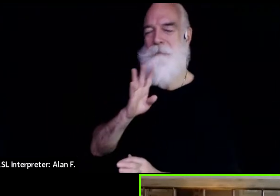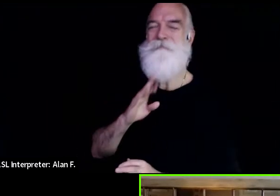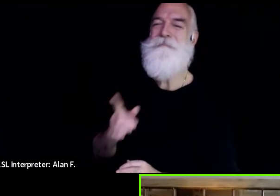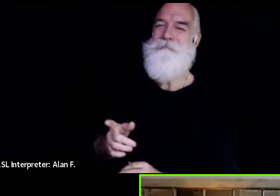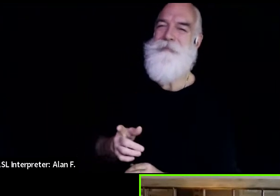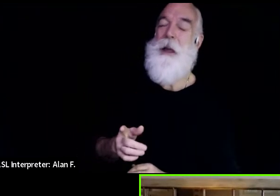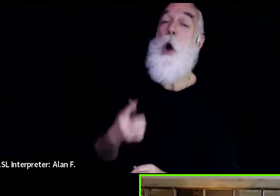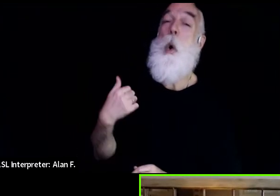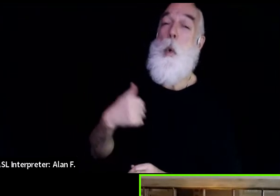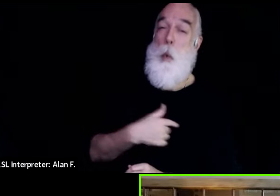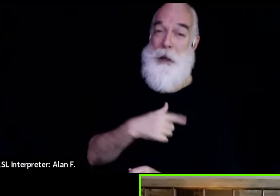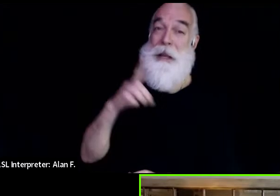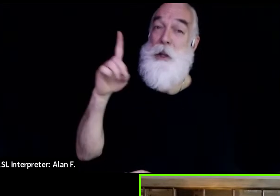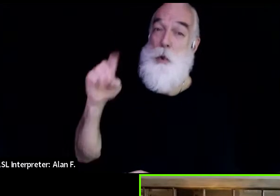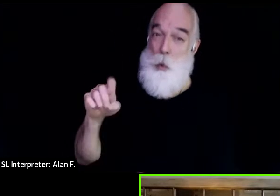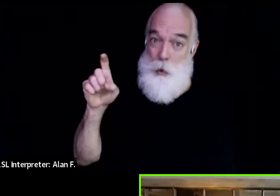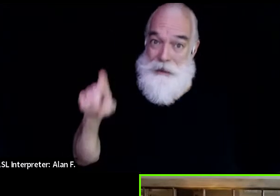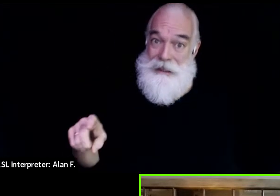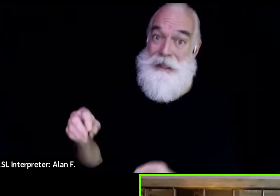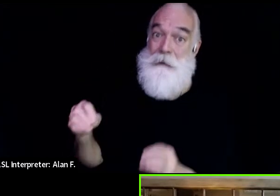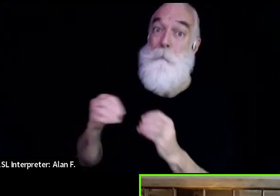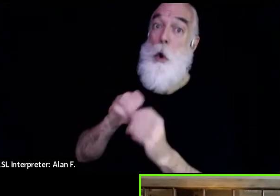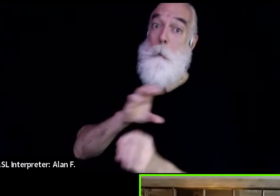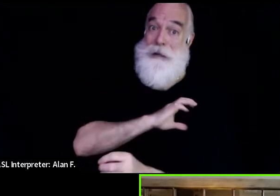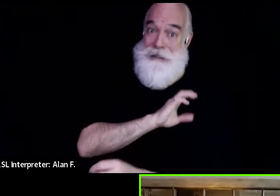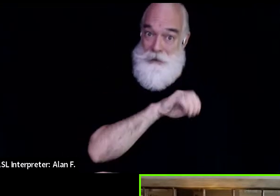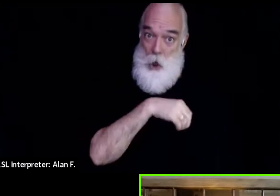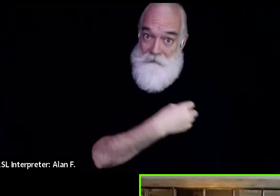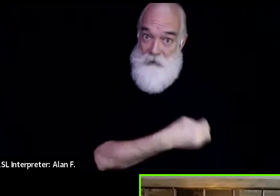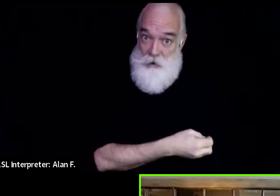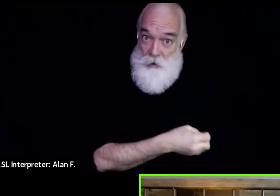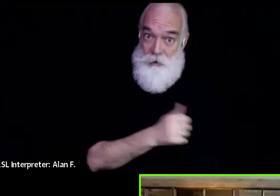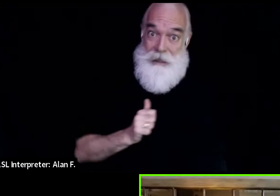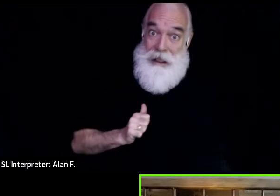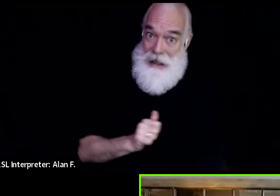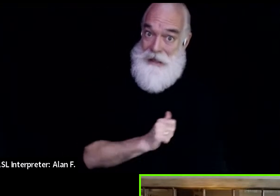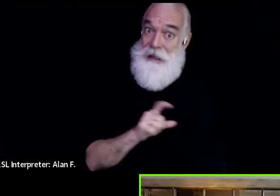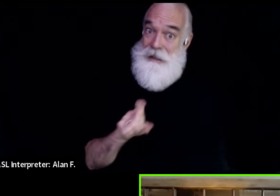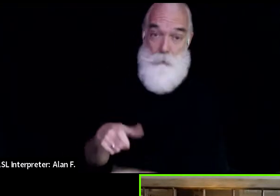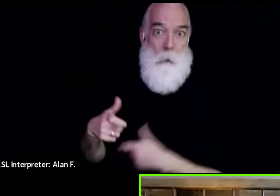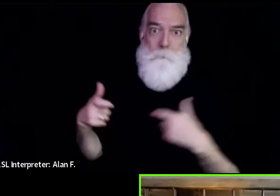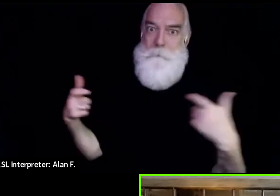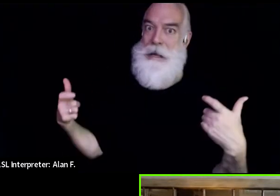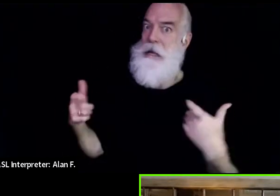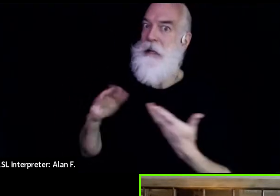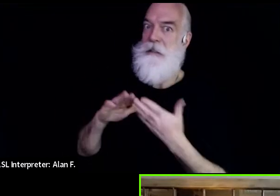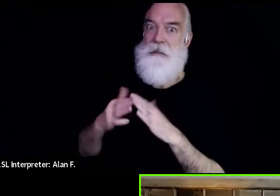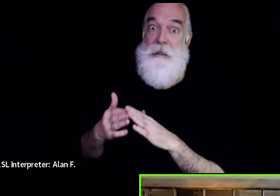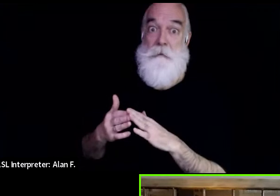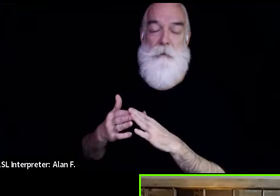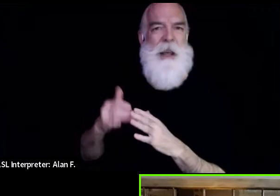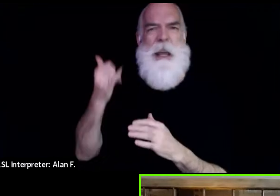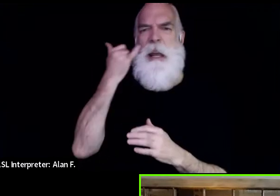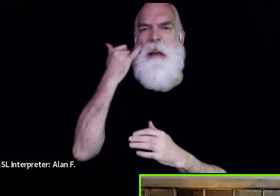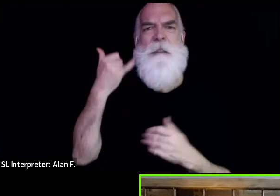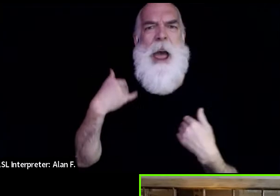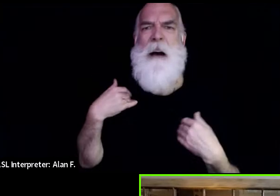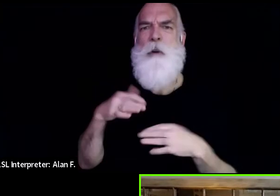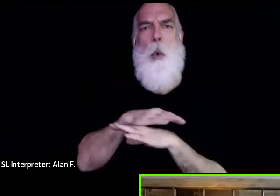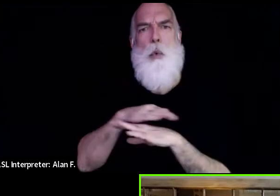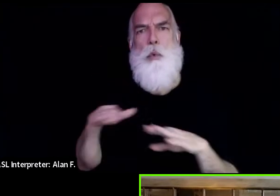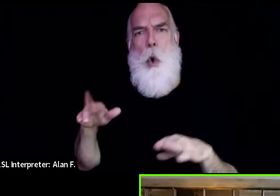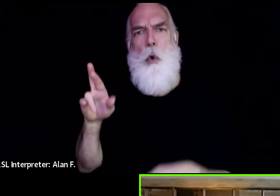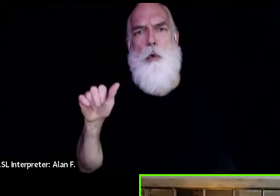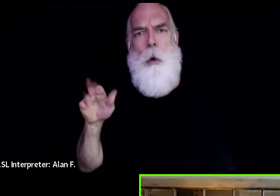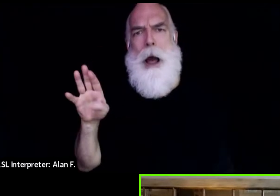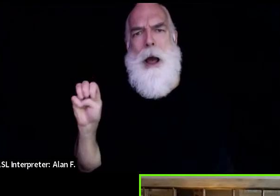police officers in Atlanta. Yeah. We are a very large city, and until we don't have any crime, we're going to always need